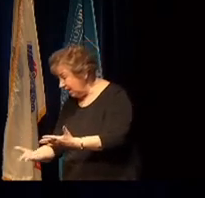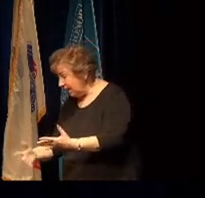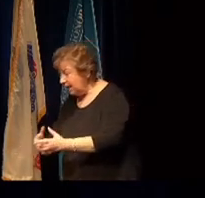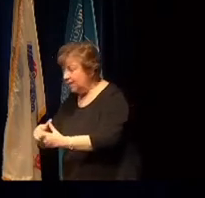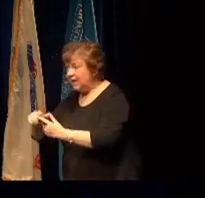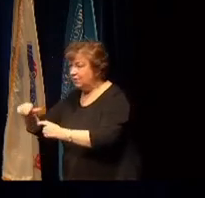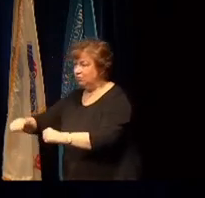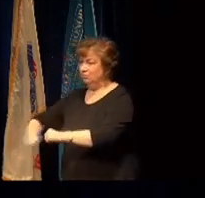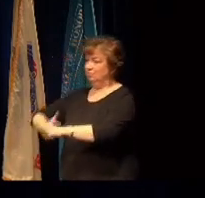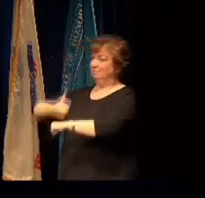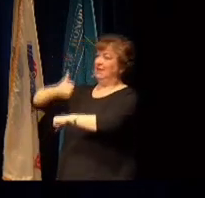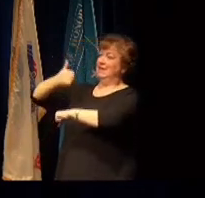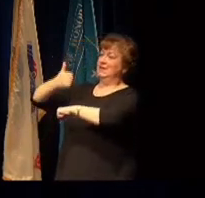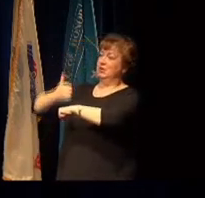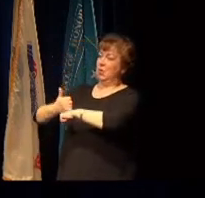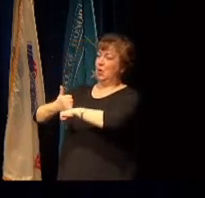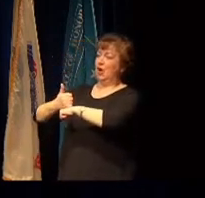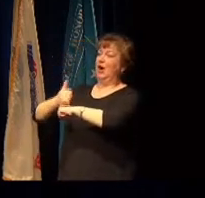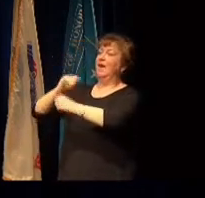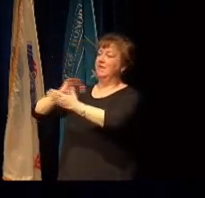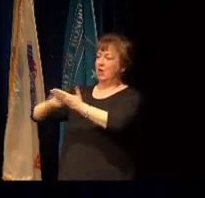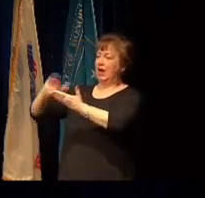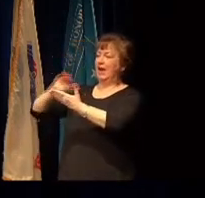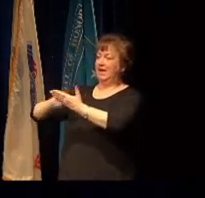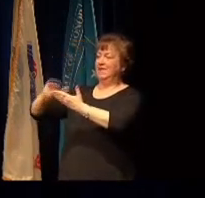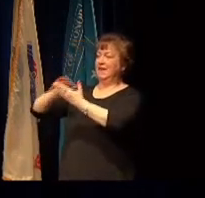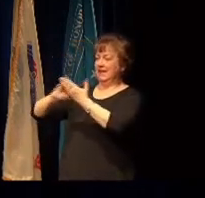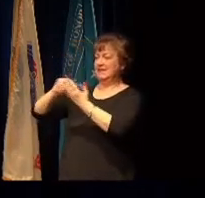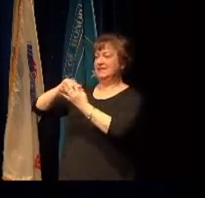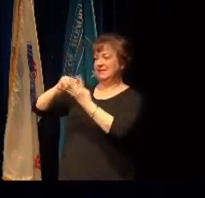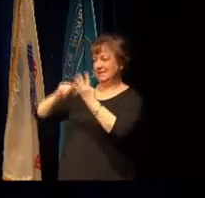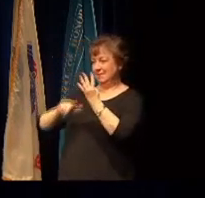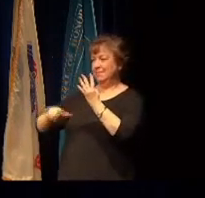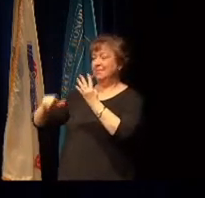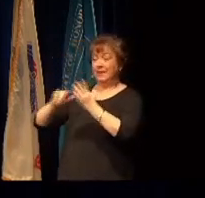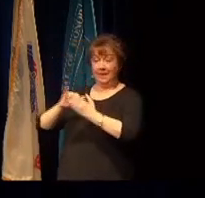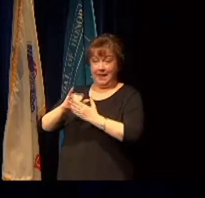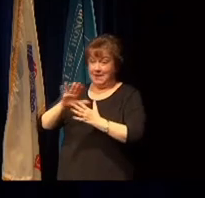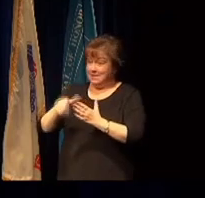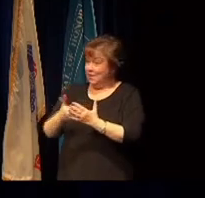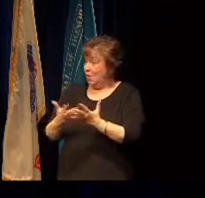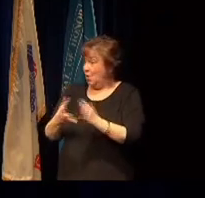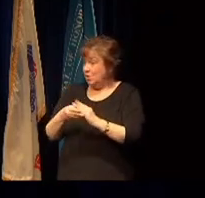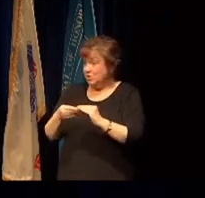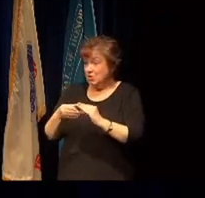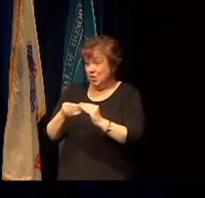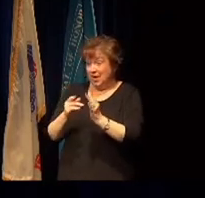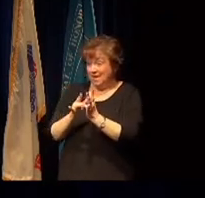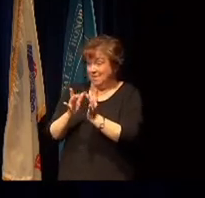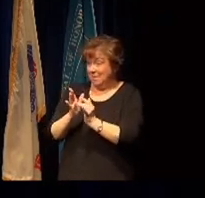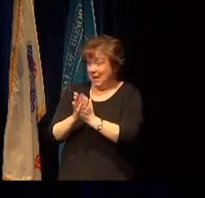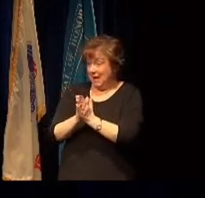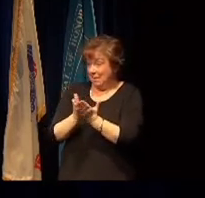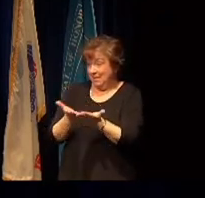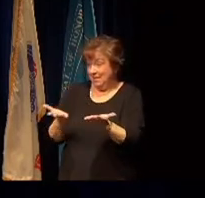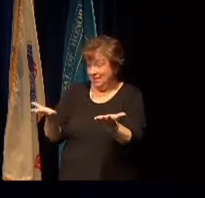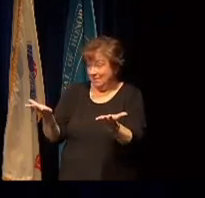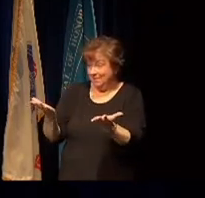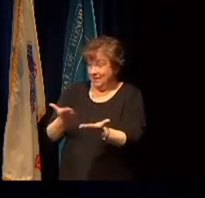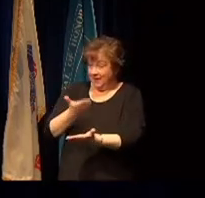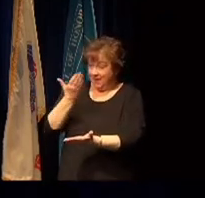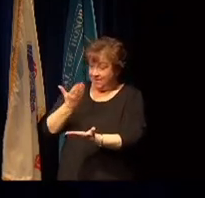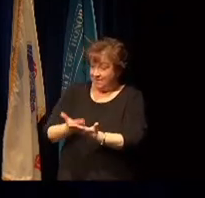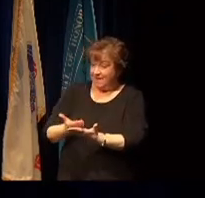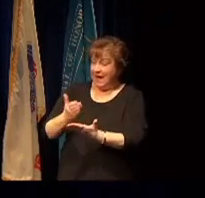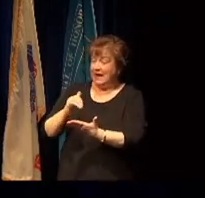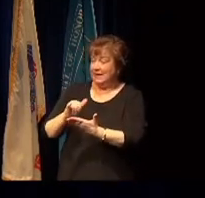forgiveness. That's what the Bible is all about. The Bible is all about the fact